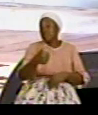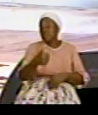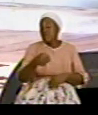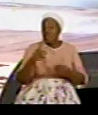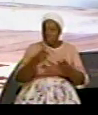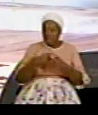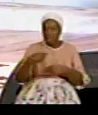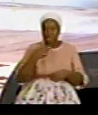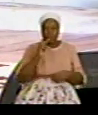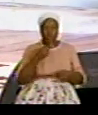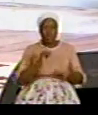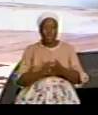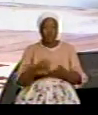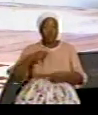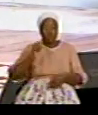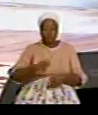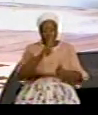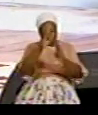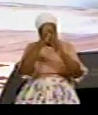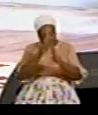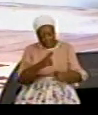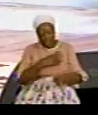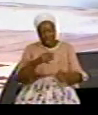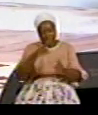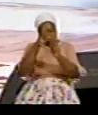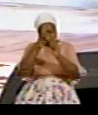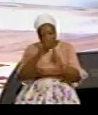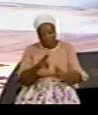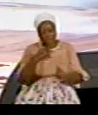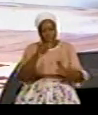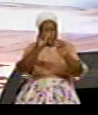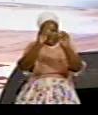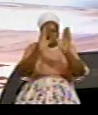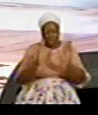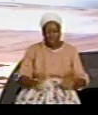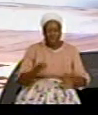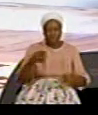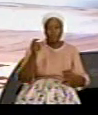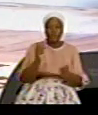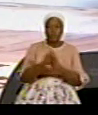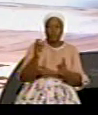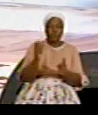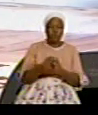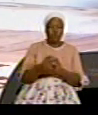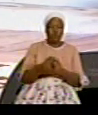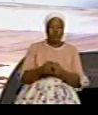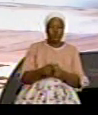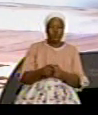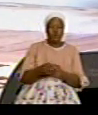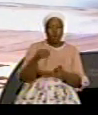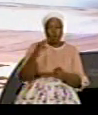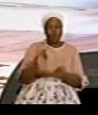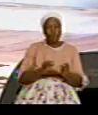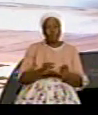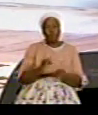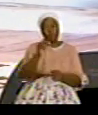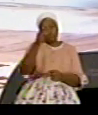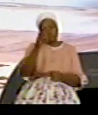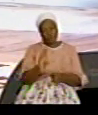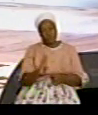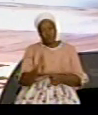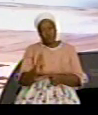telling us to respect and to honor the teachers of the word, those who teach us the way